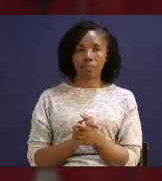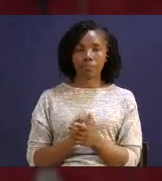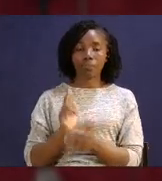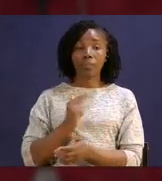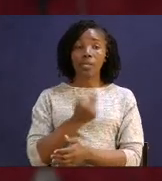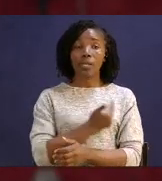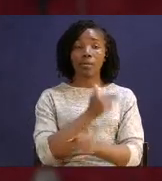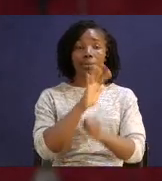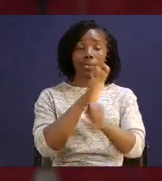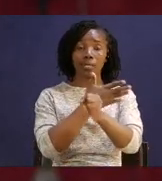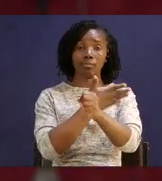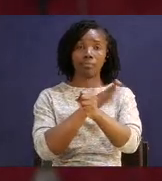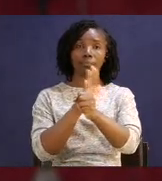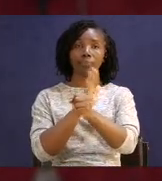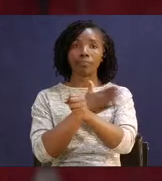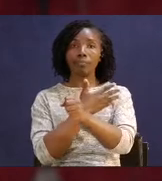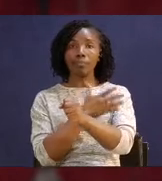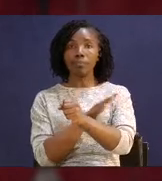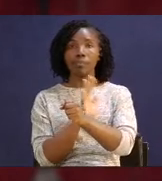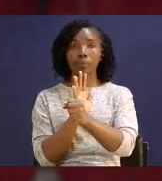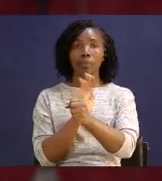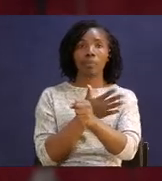Twasema